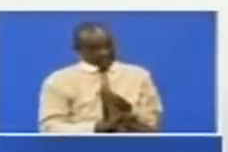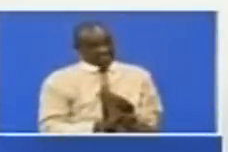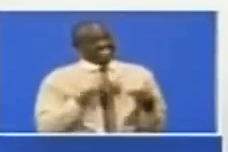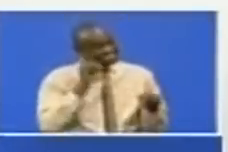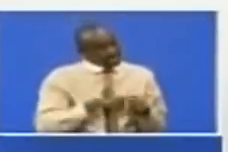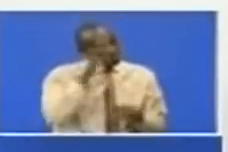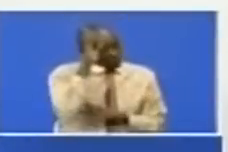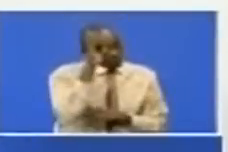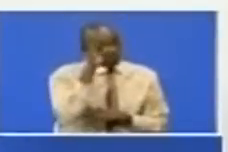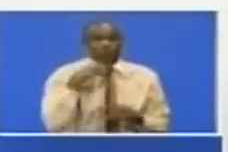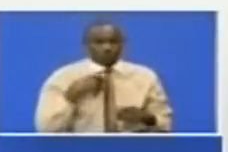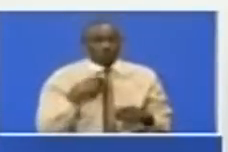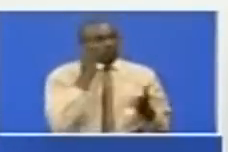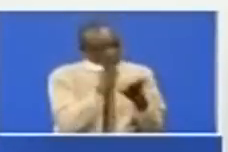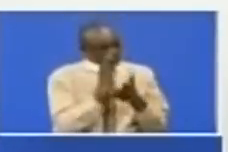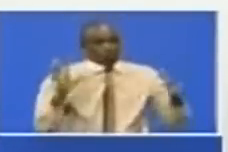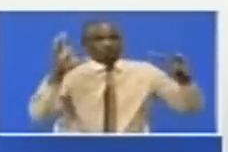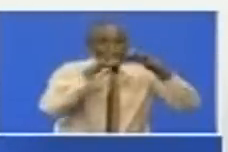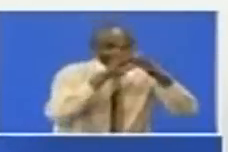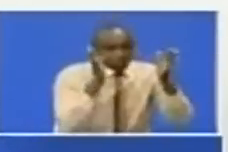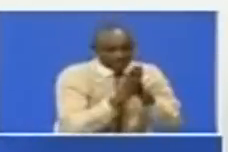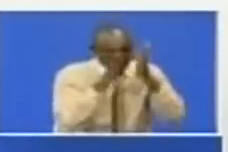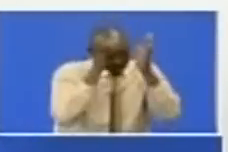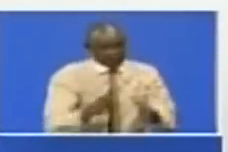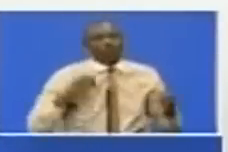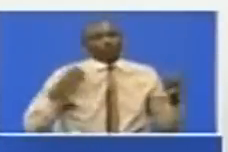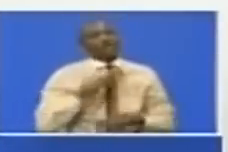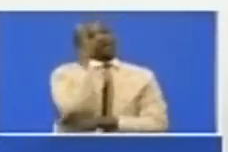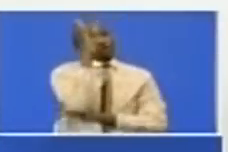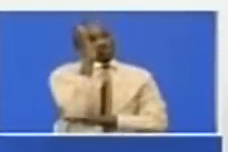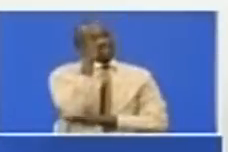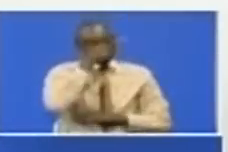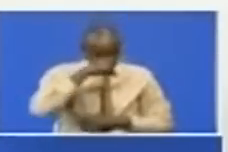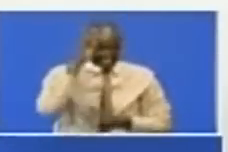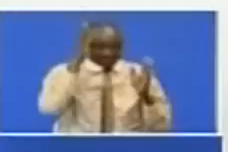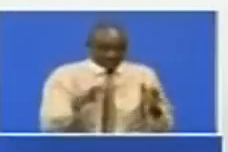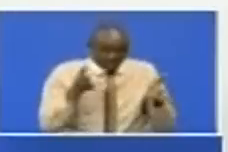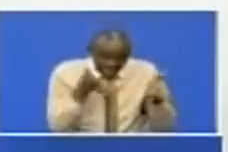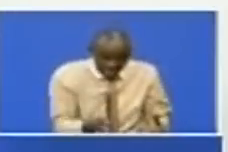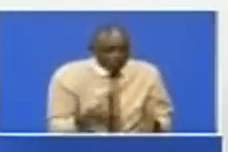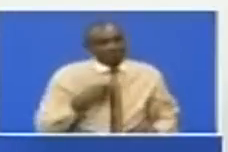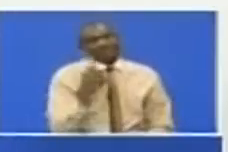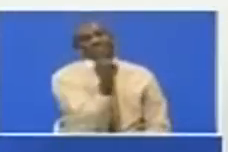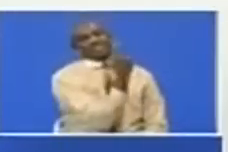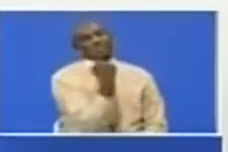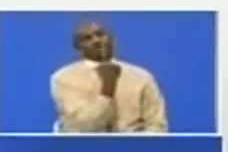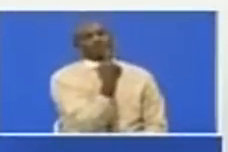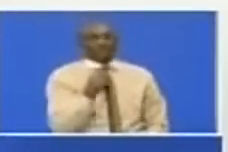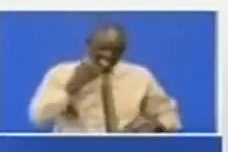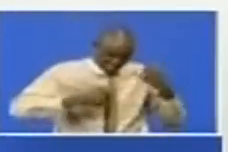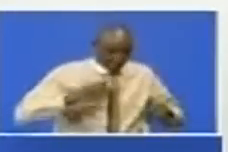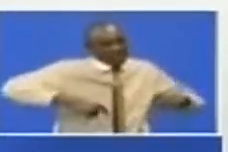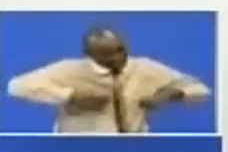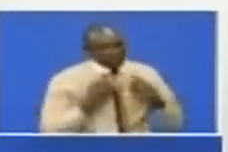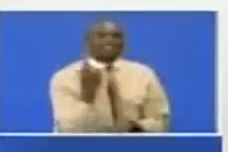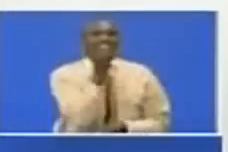when God divinely connects me with the God-fearing and the right person. Mm-hmm. But as per now, I'm in that stage and enjoying myself